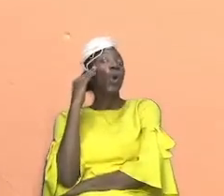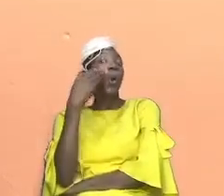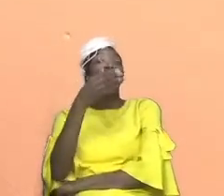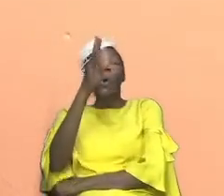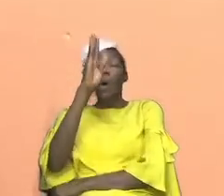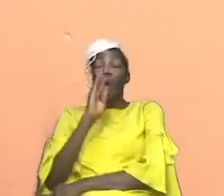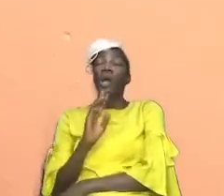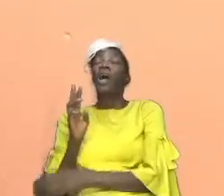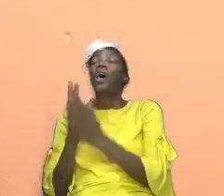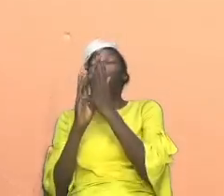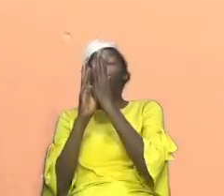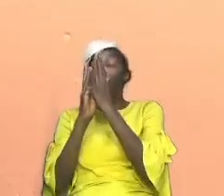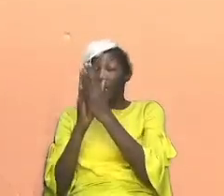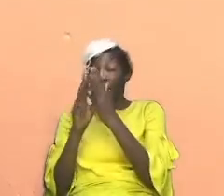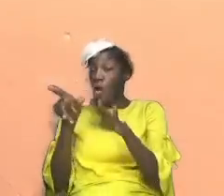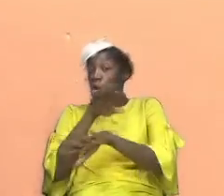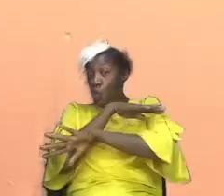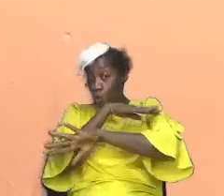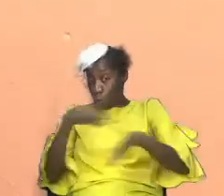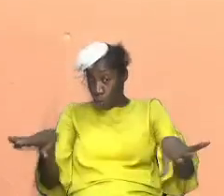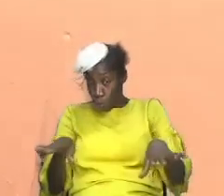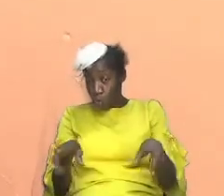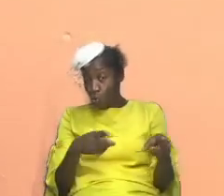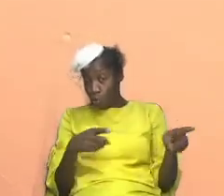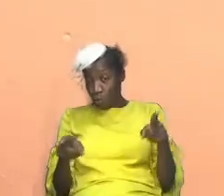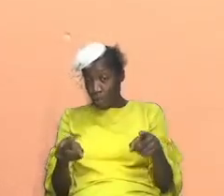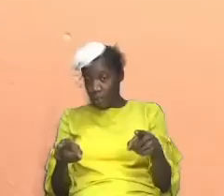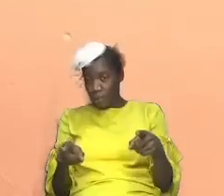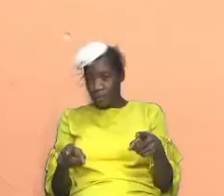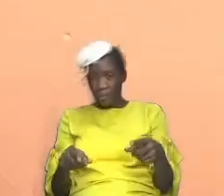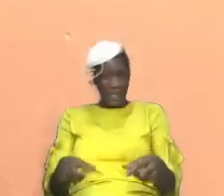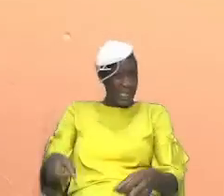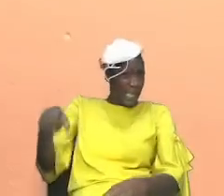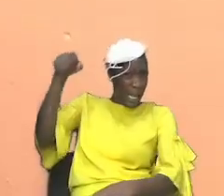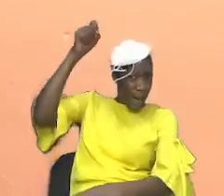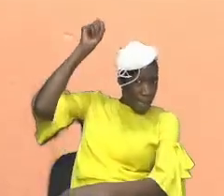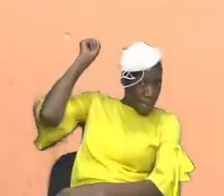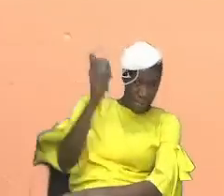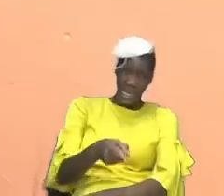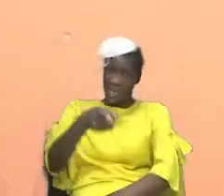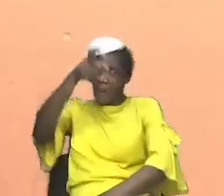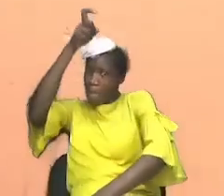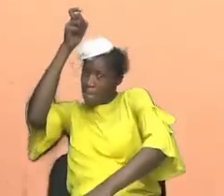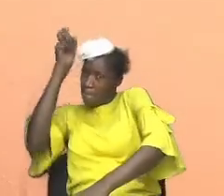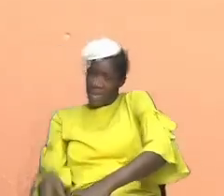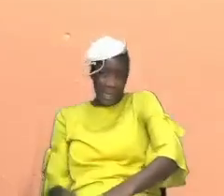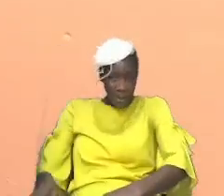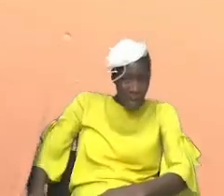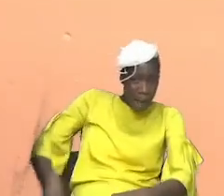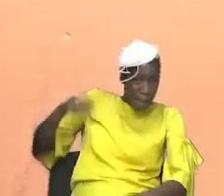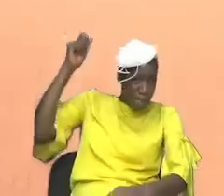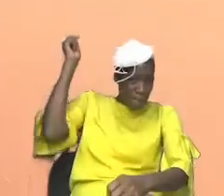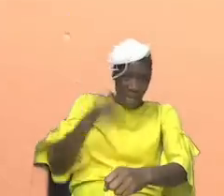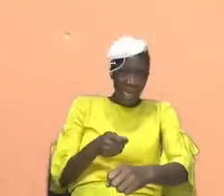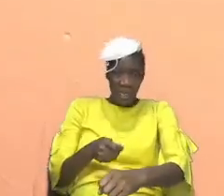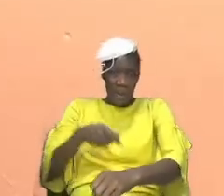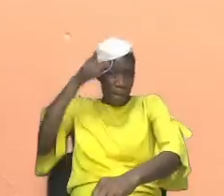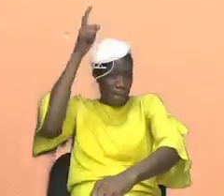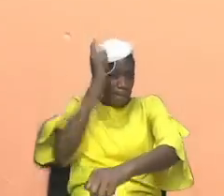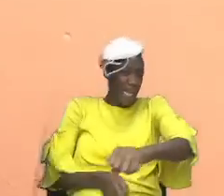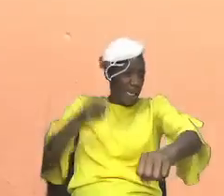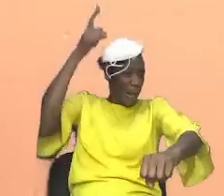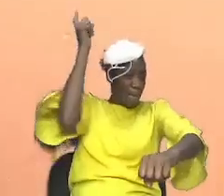his master and doeth it not shall be beaten with many stripes.